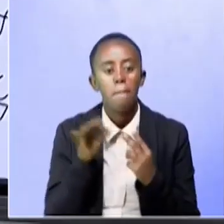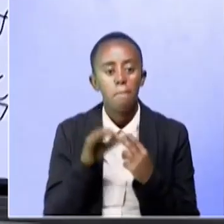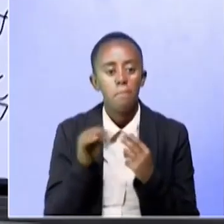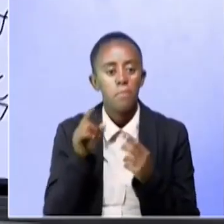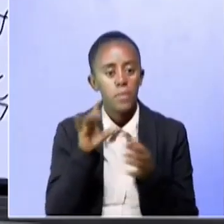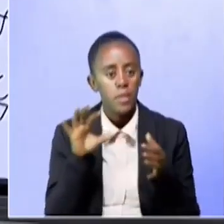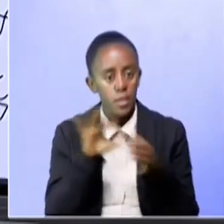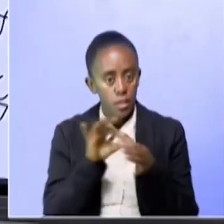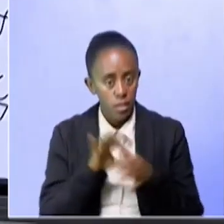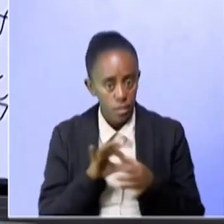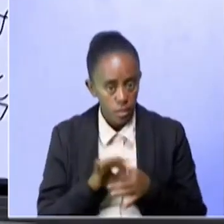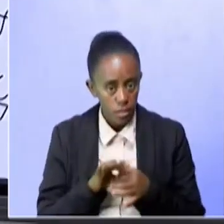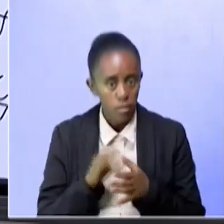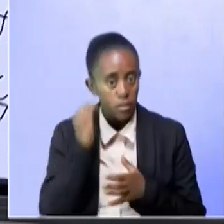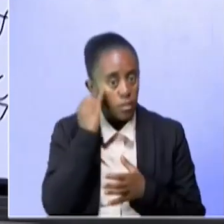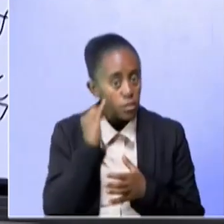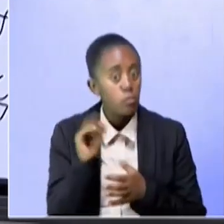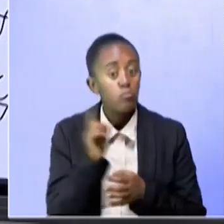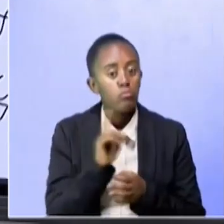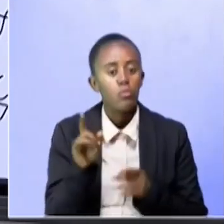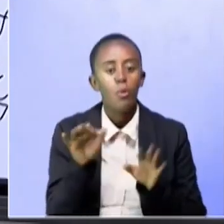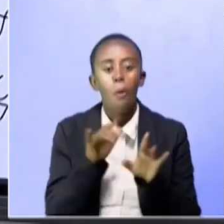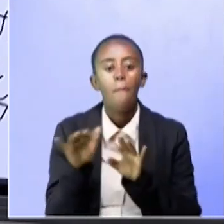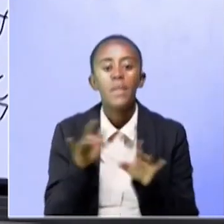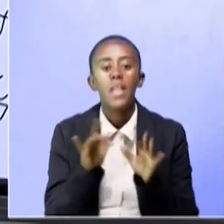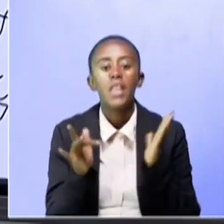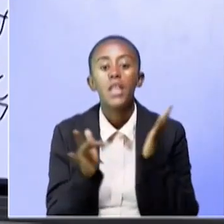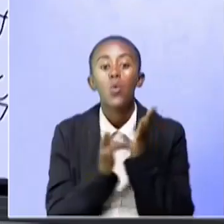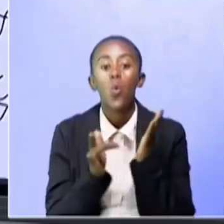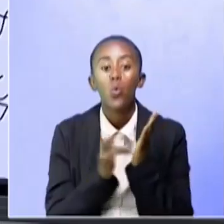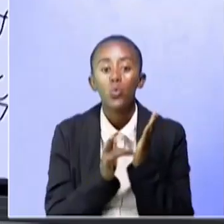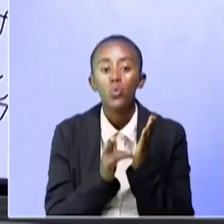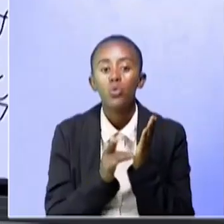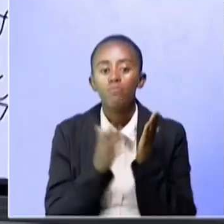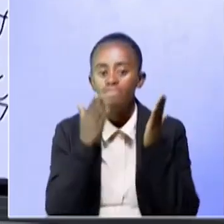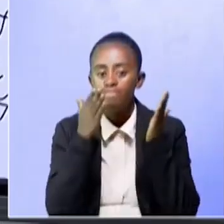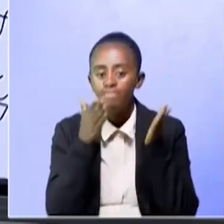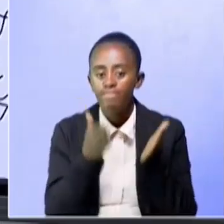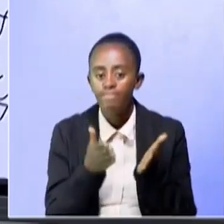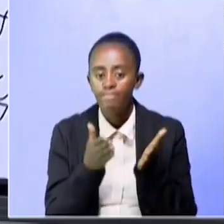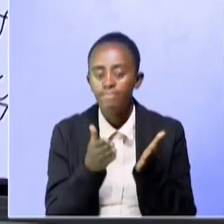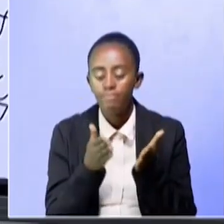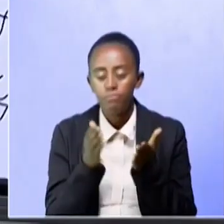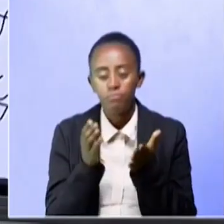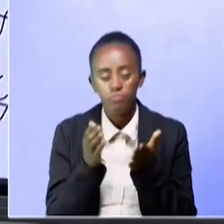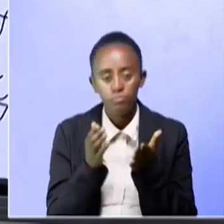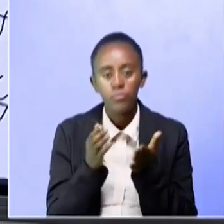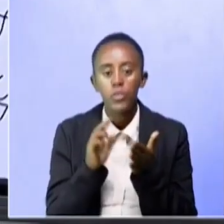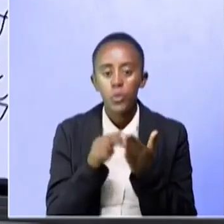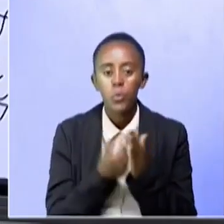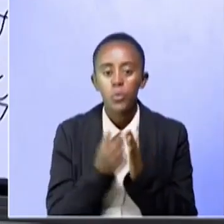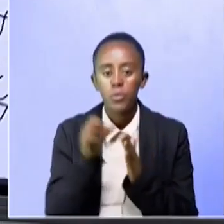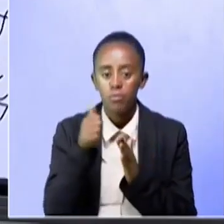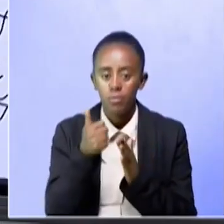related to the issue of computer technology that we have concerned about, that is Unit 10.